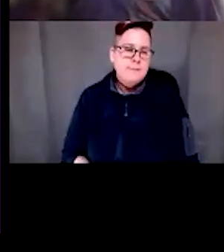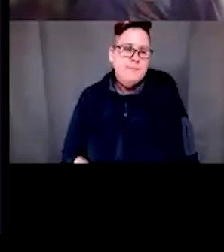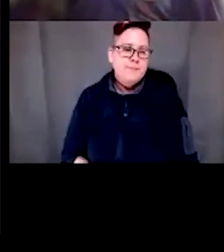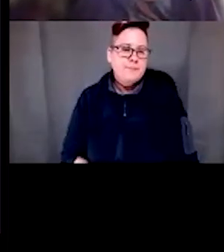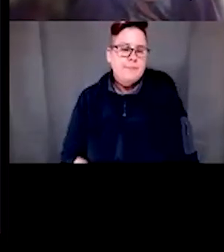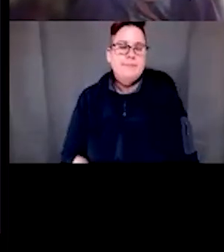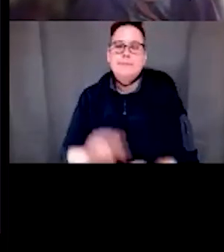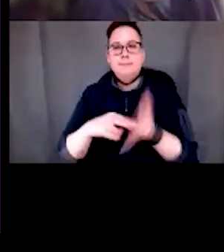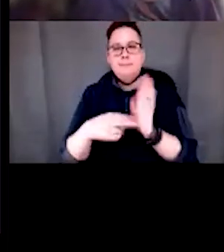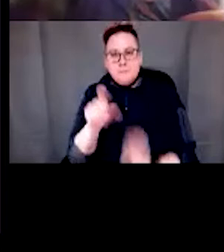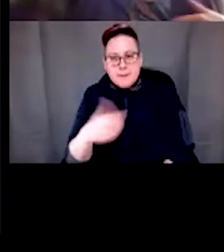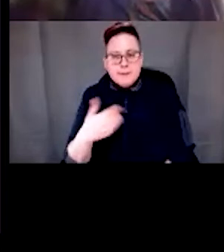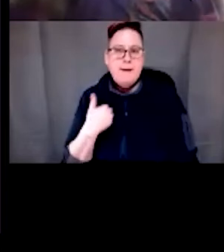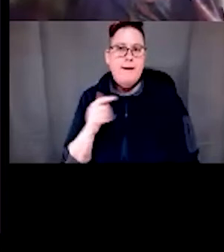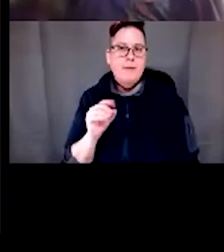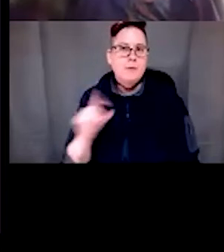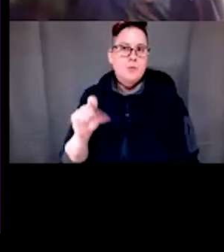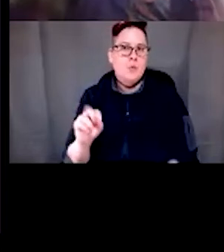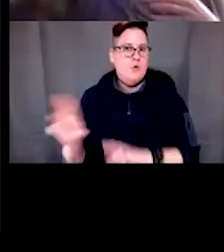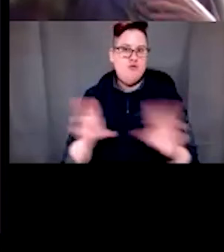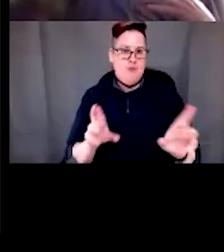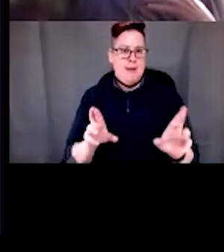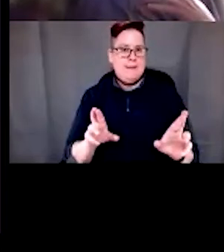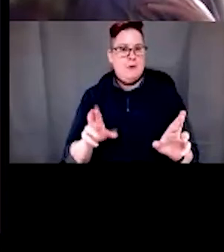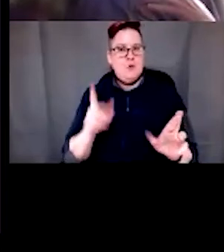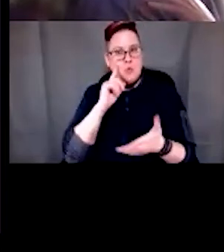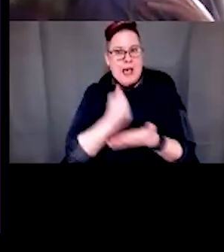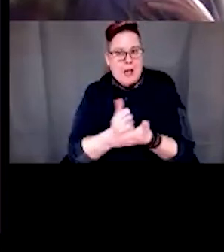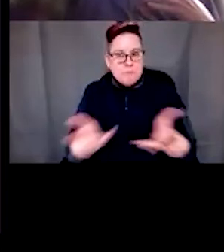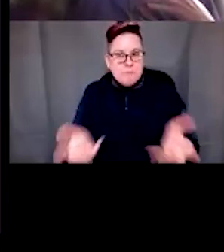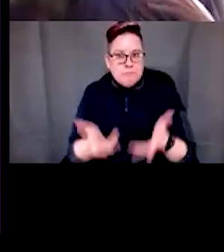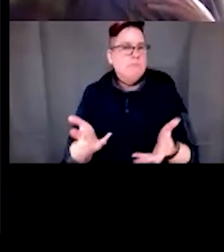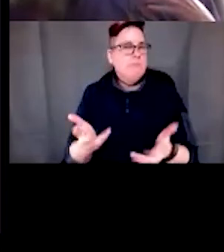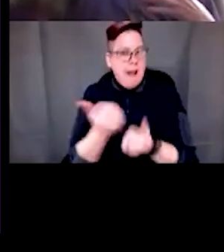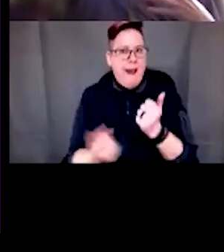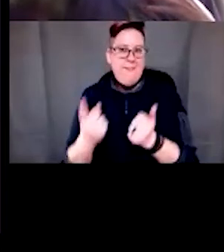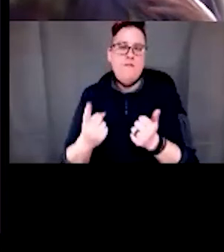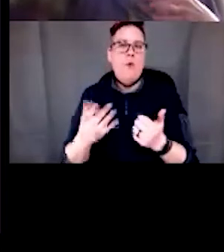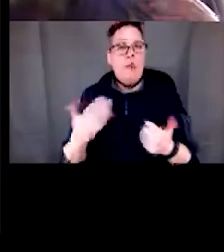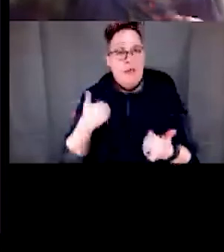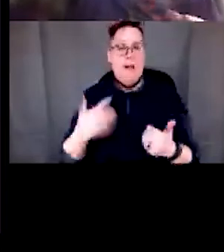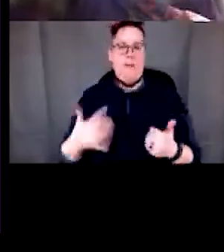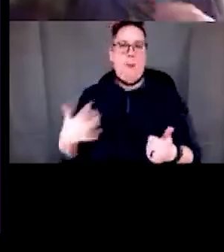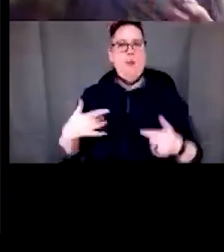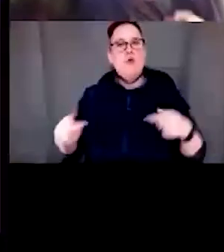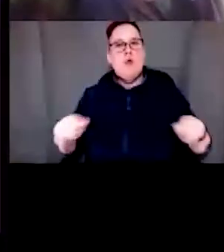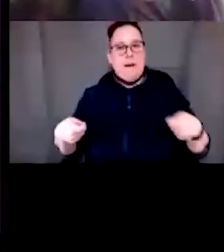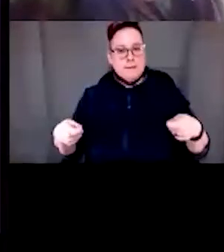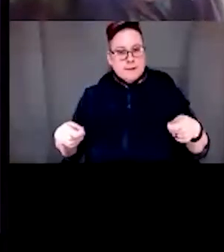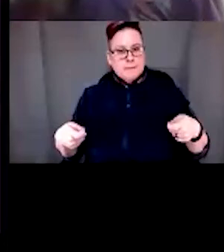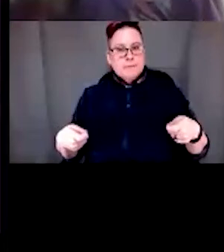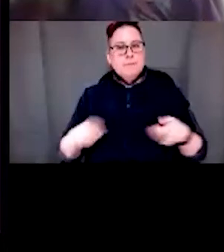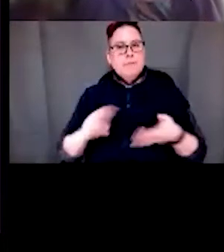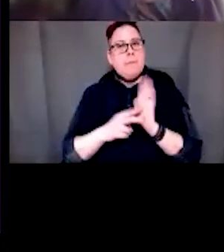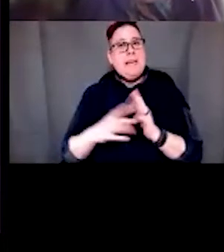you have to have tools in place that help promote emotional regulation for everybody so that emotions are honored,